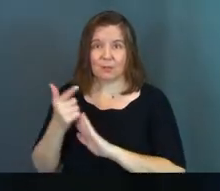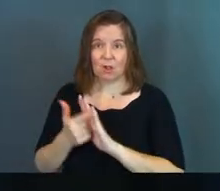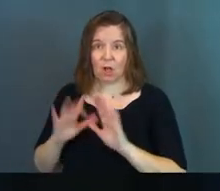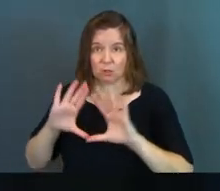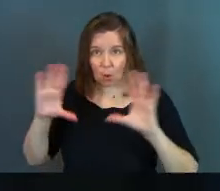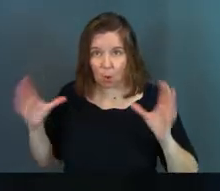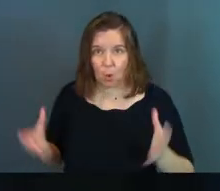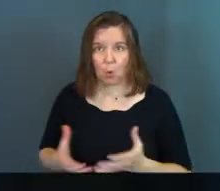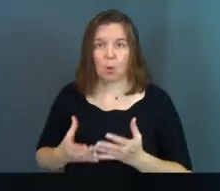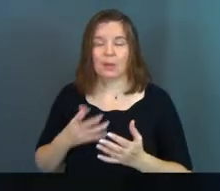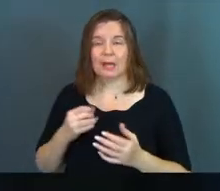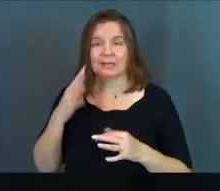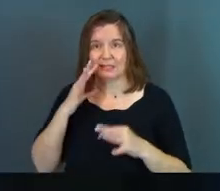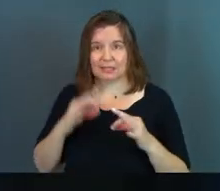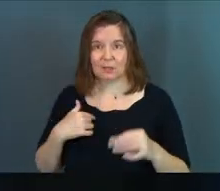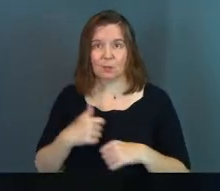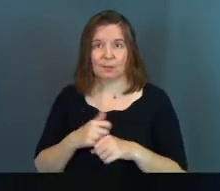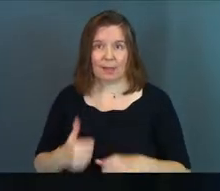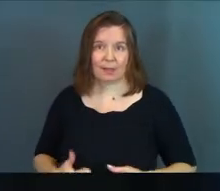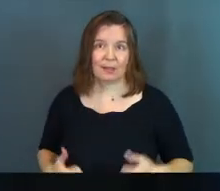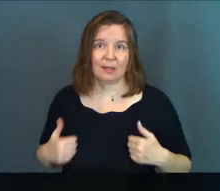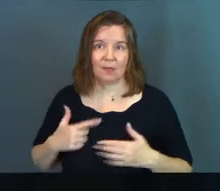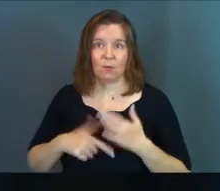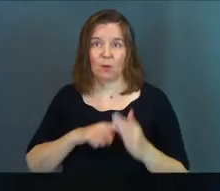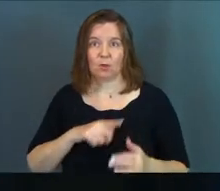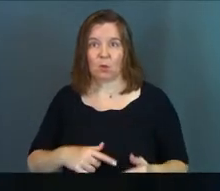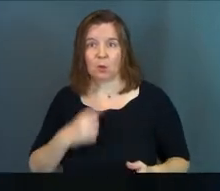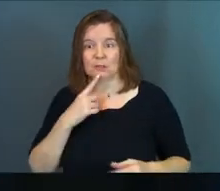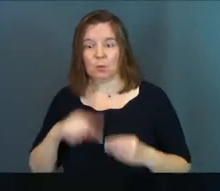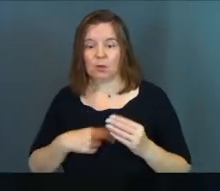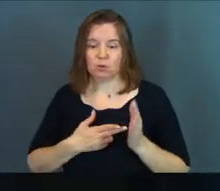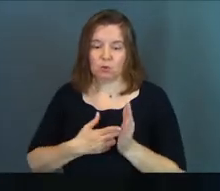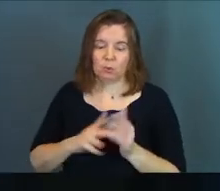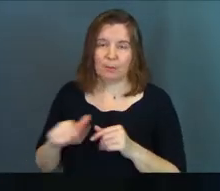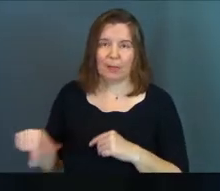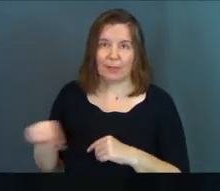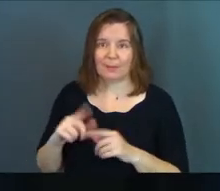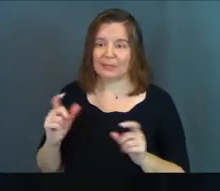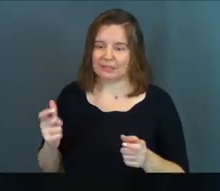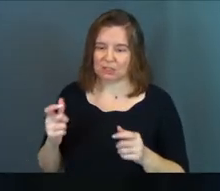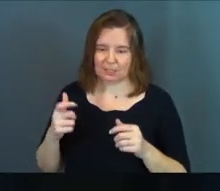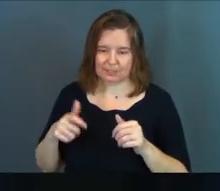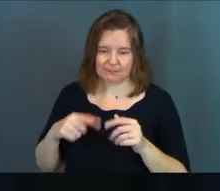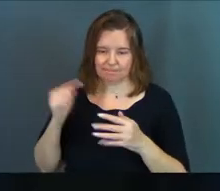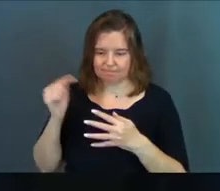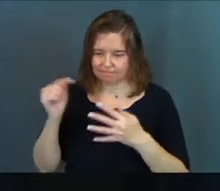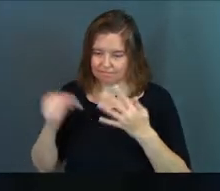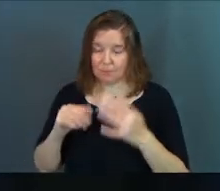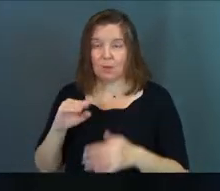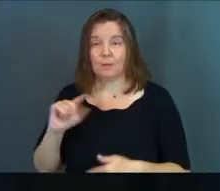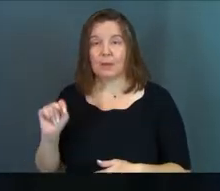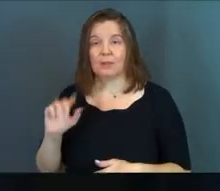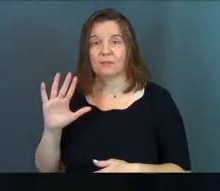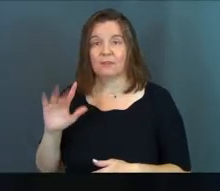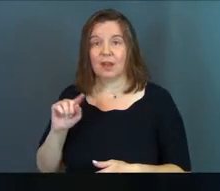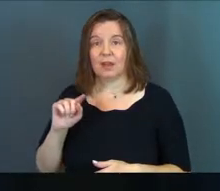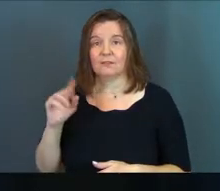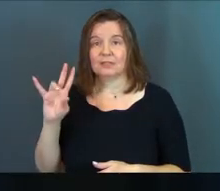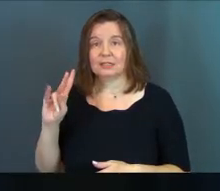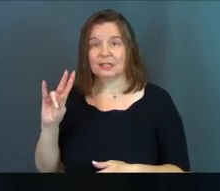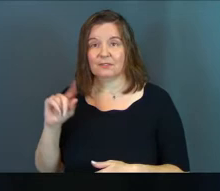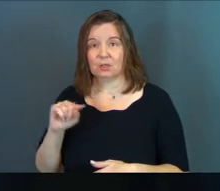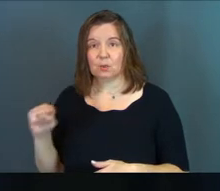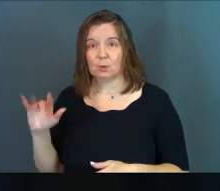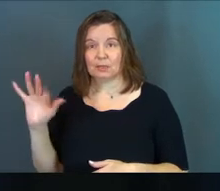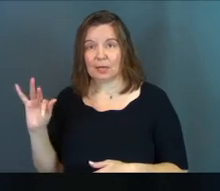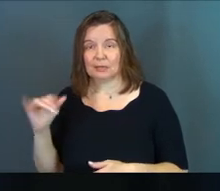as a whole and just decisions that we make in life and what the Lord says about them, what the truth is about them. He just gets after it. So Matthew 5, verses 17 through 19,